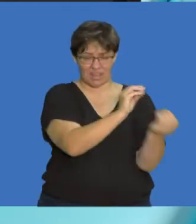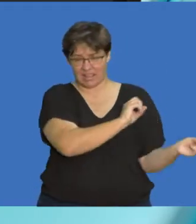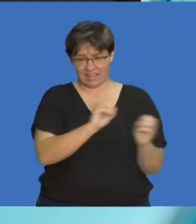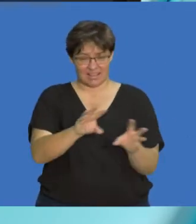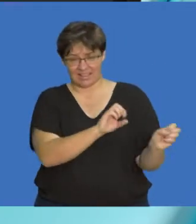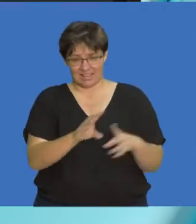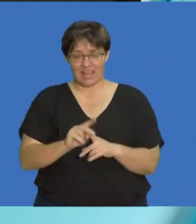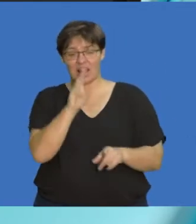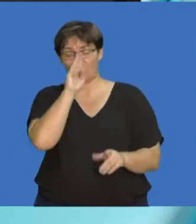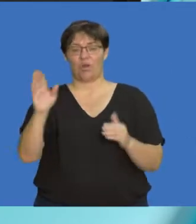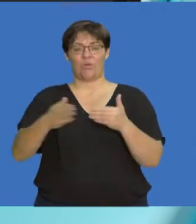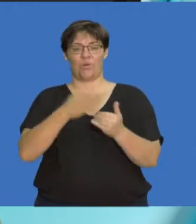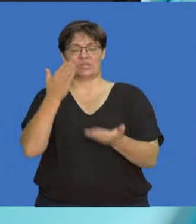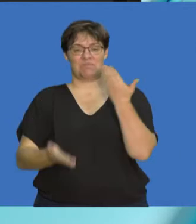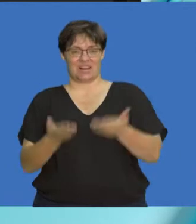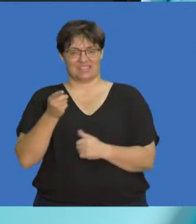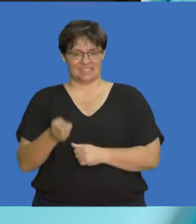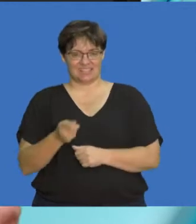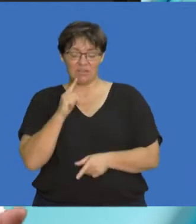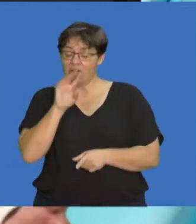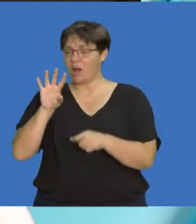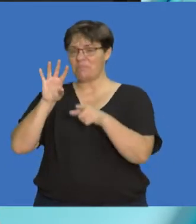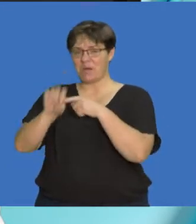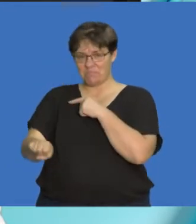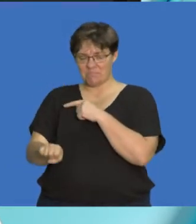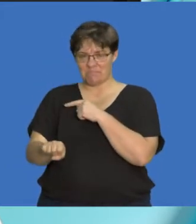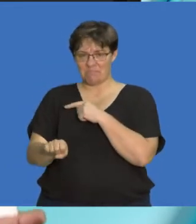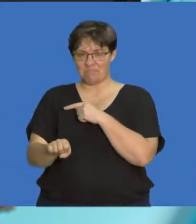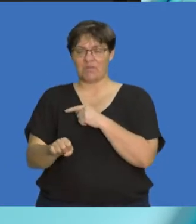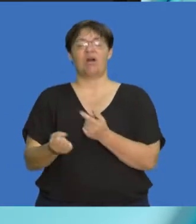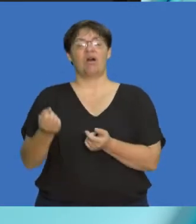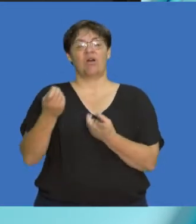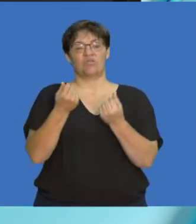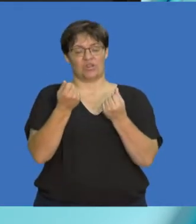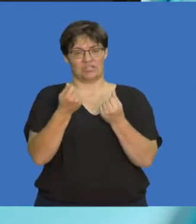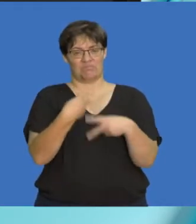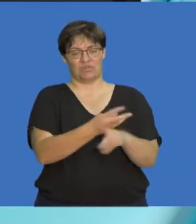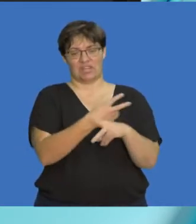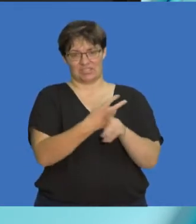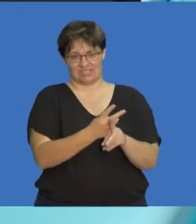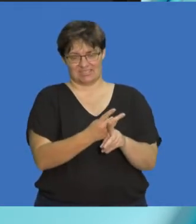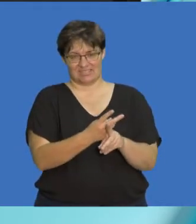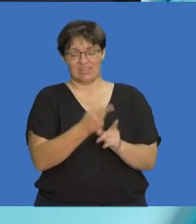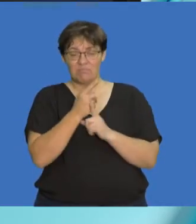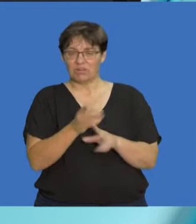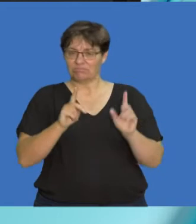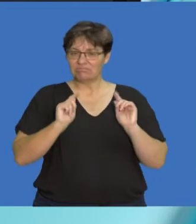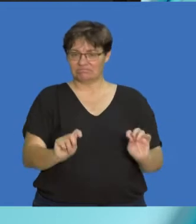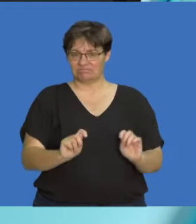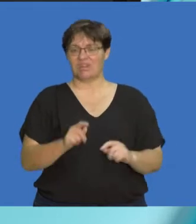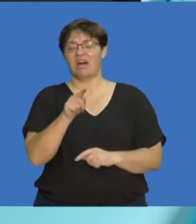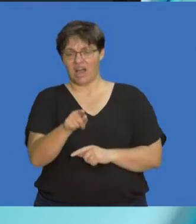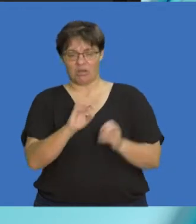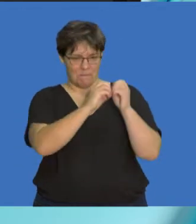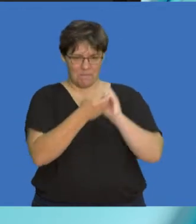at your closing balance, and then you determine your cost of production, which is the actual cost of making that